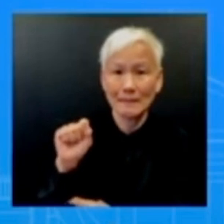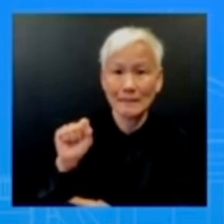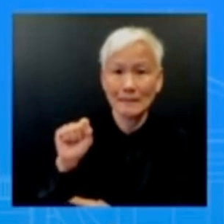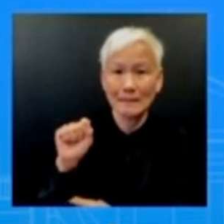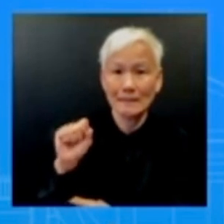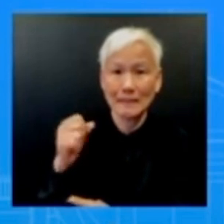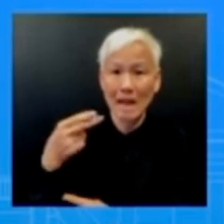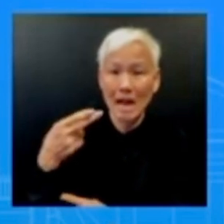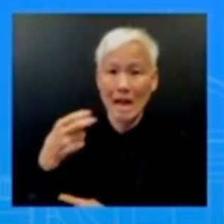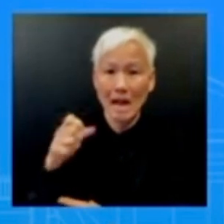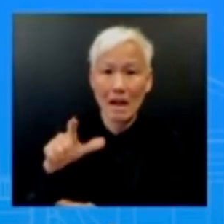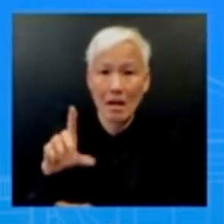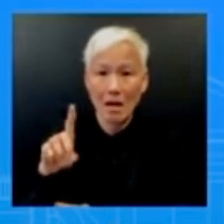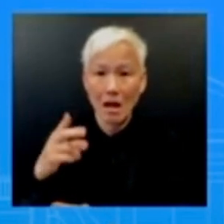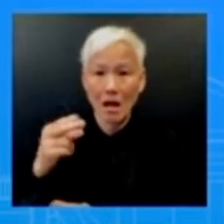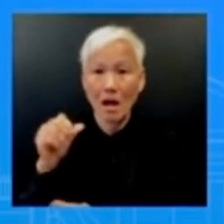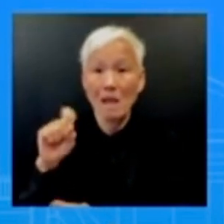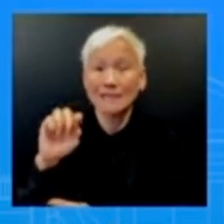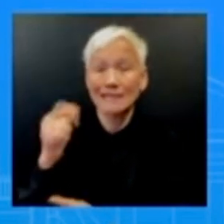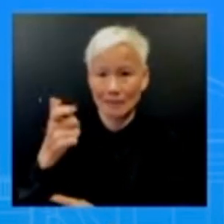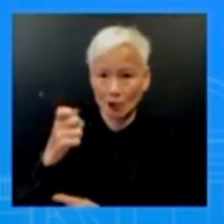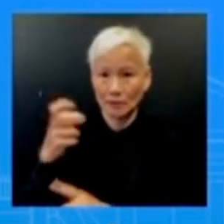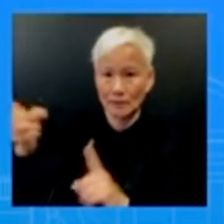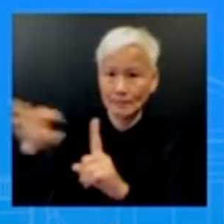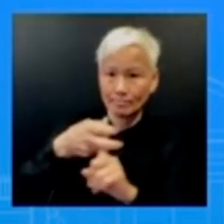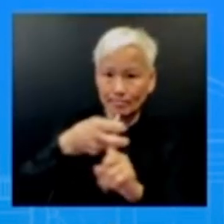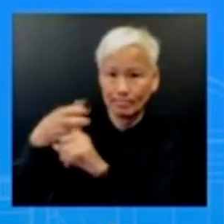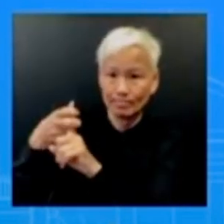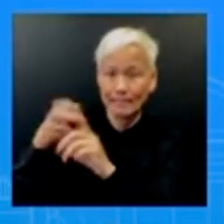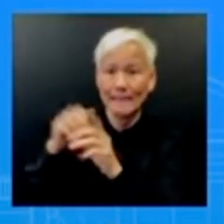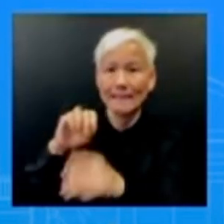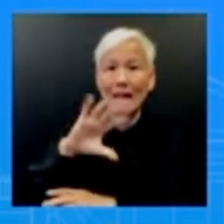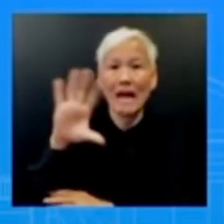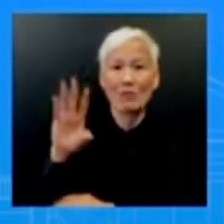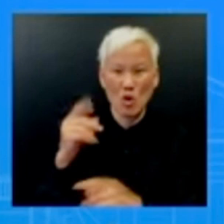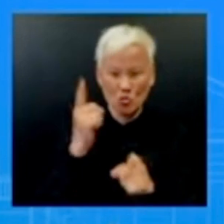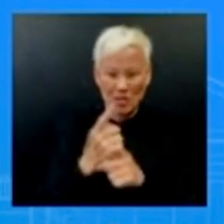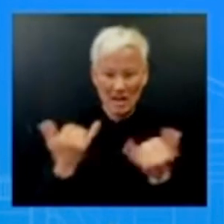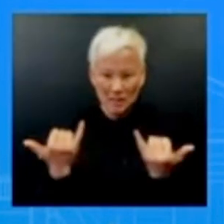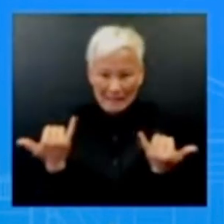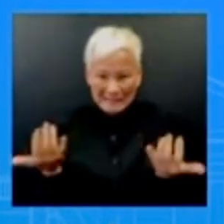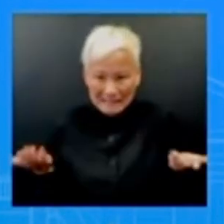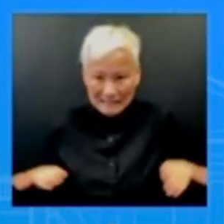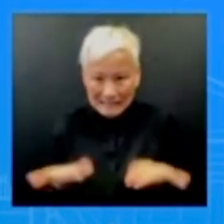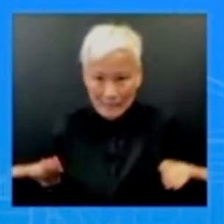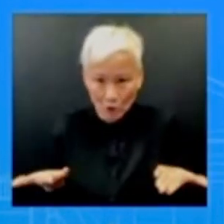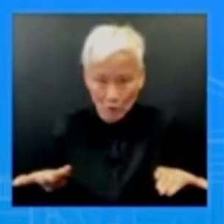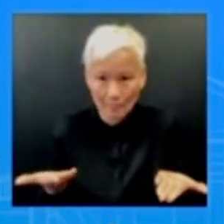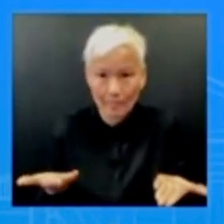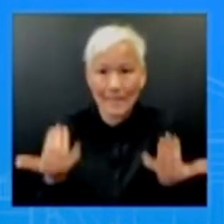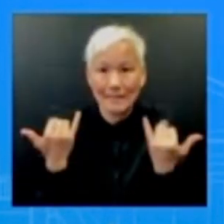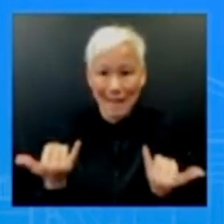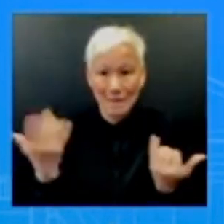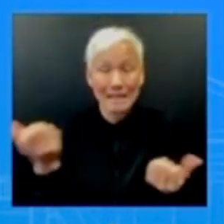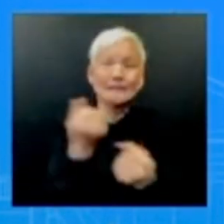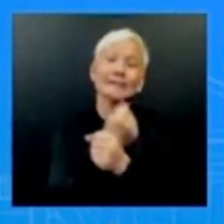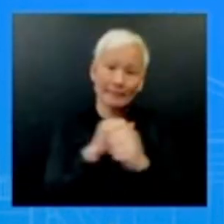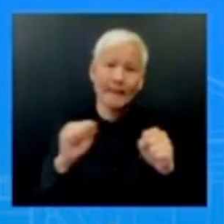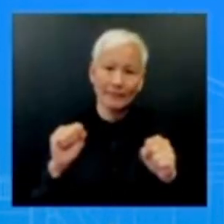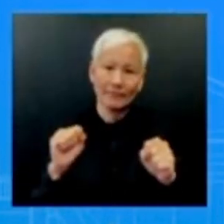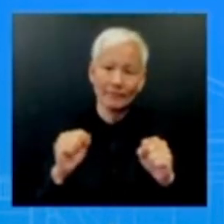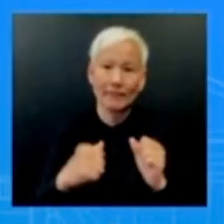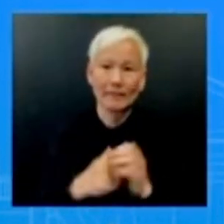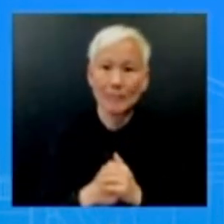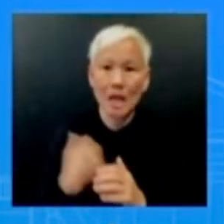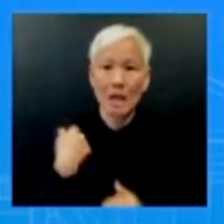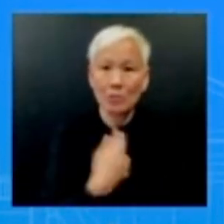Now, he is safe, and he is in the hands of U.S. government officials. As the President said in that statement not too long ago, we extend our deepest appreciation